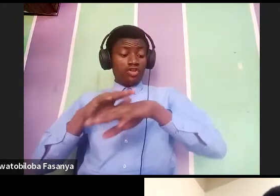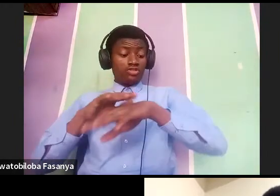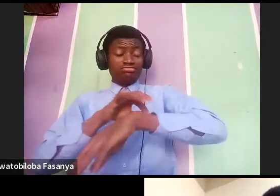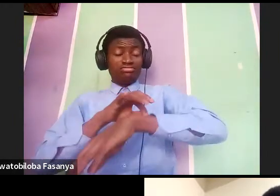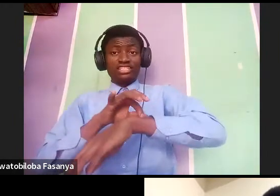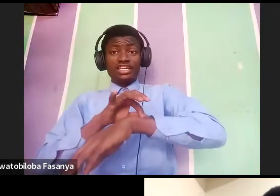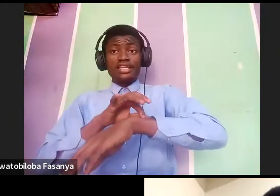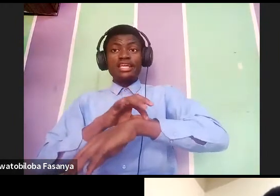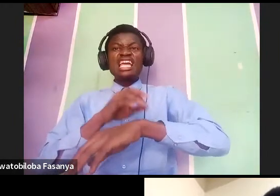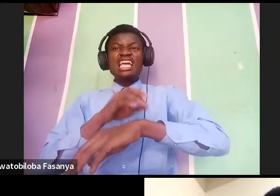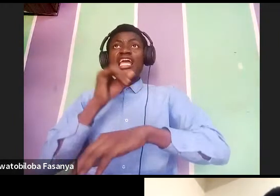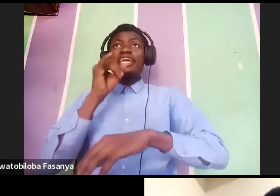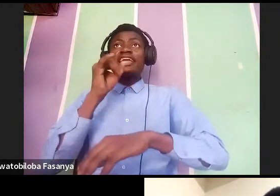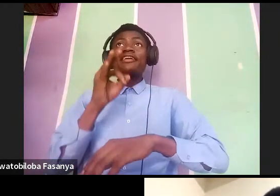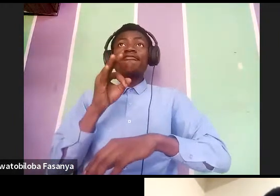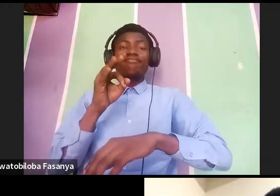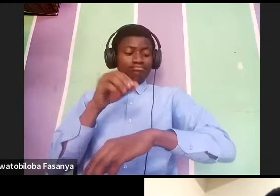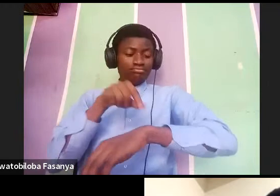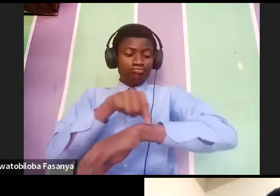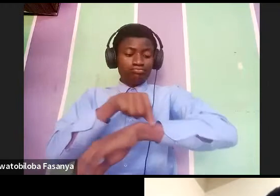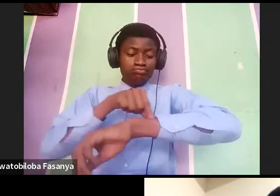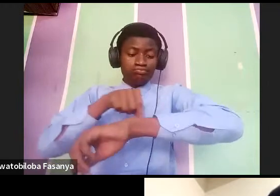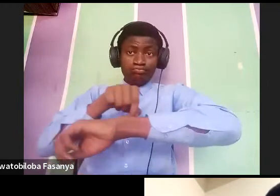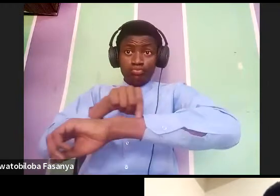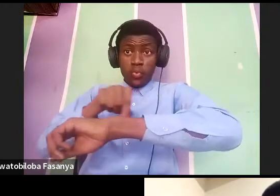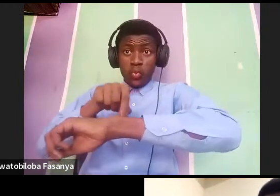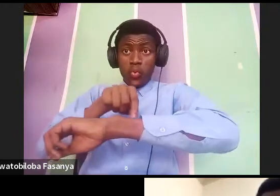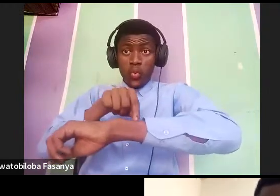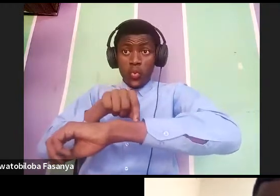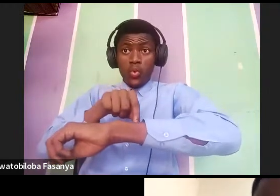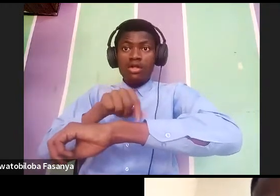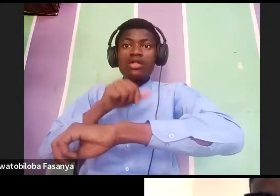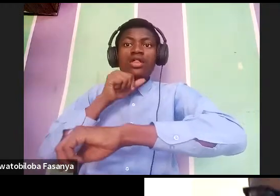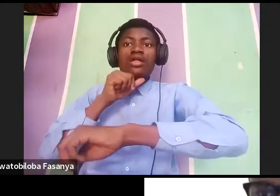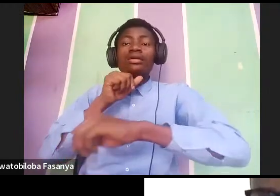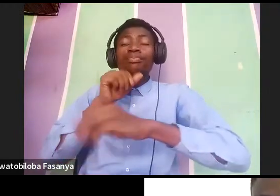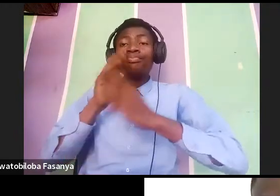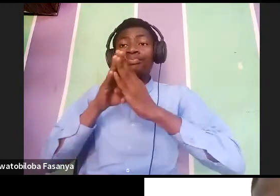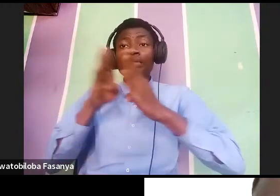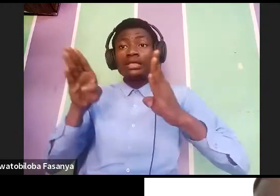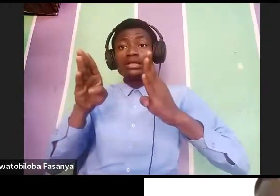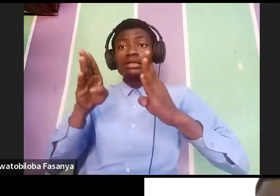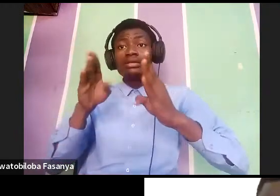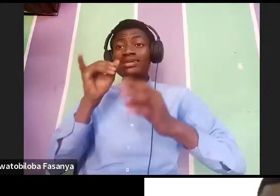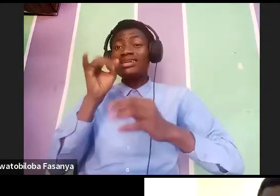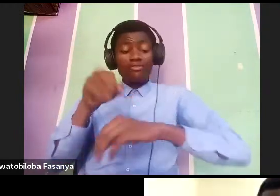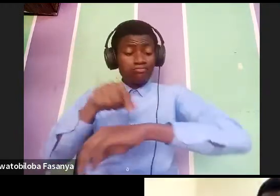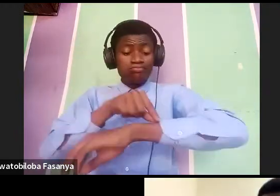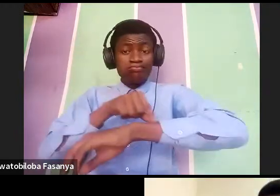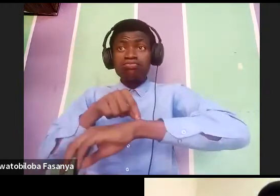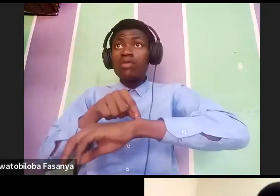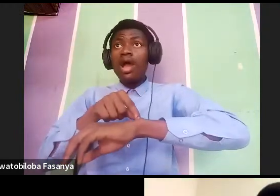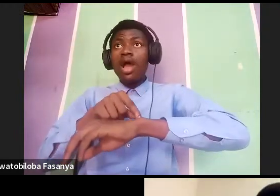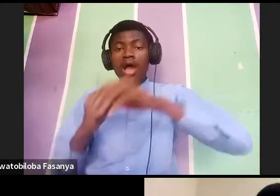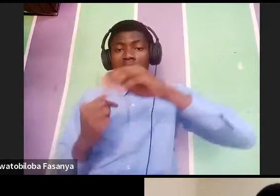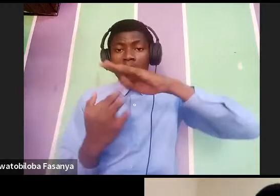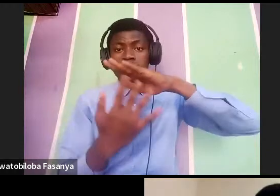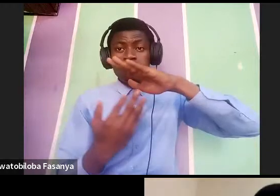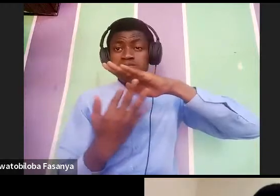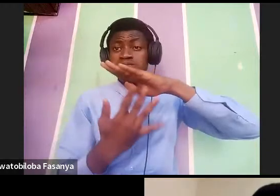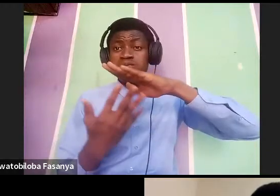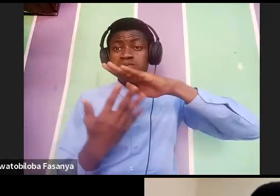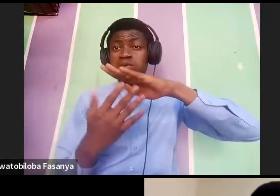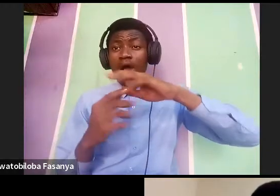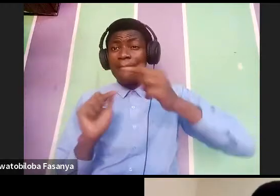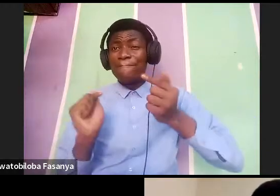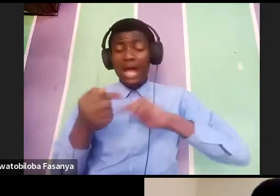big, in the sense that the surface area is big, of course, you will need a medical attention. But if it's minor and it's not that big, of course, it's something that